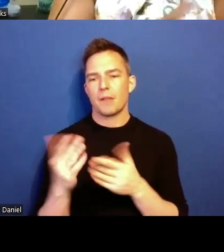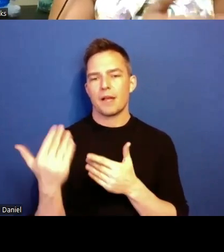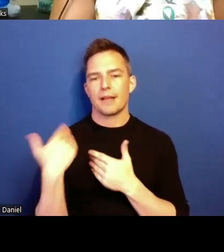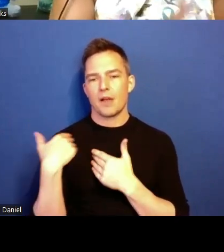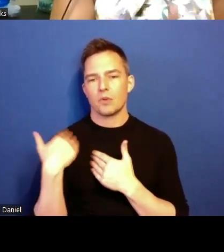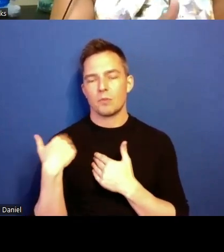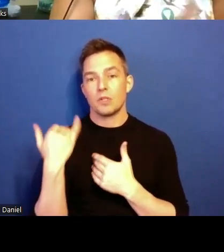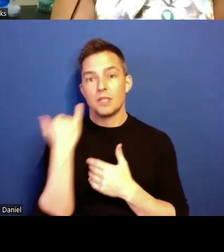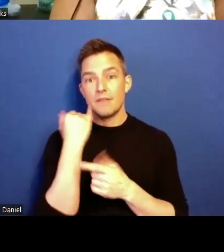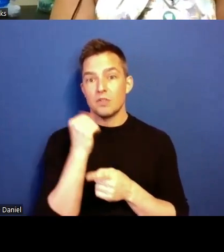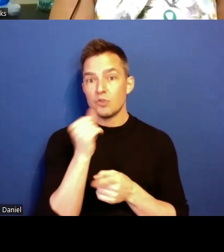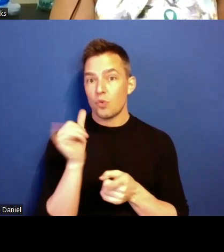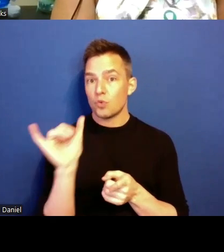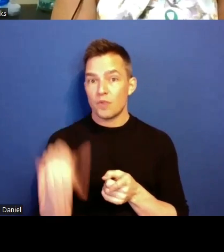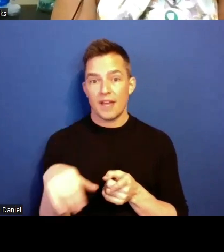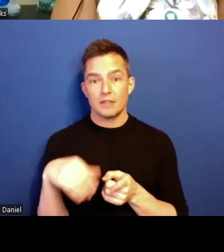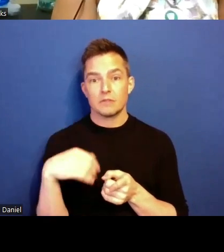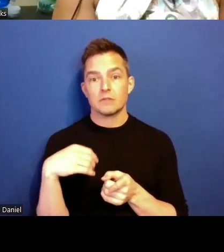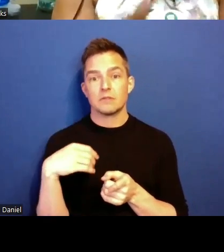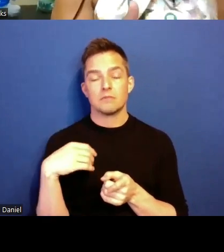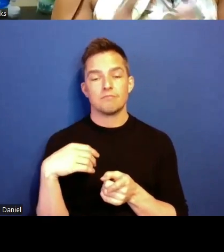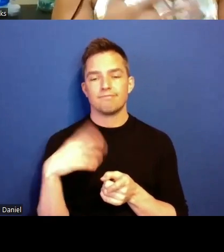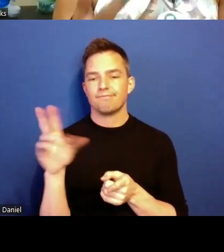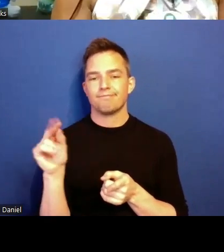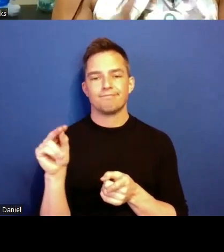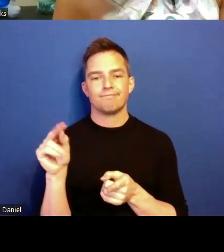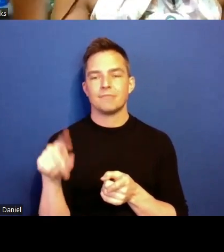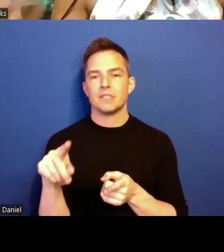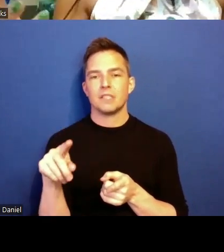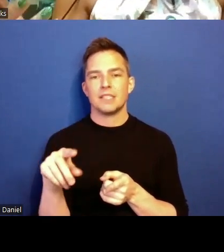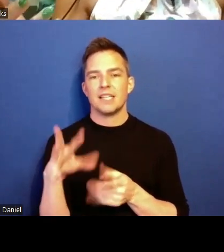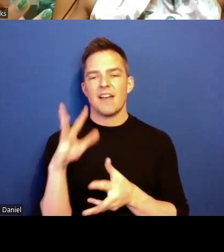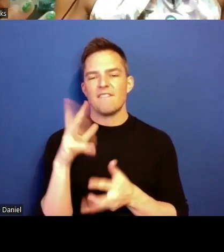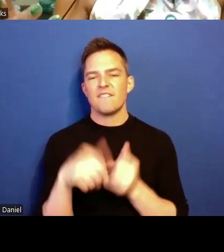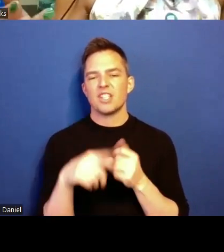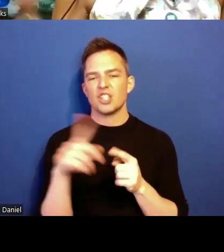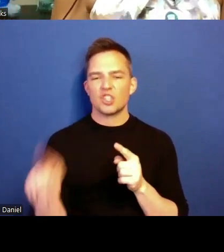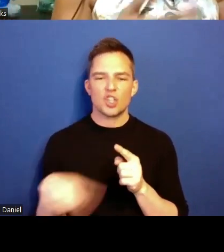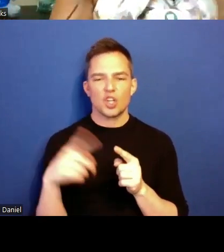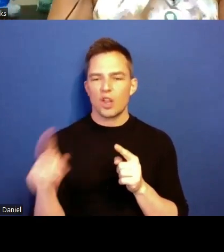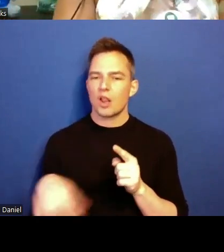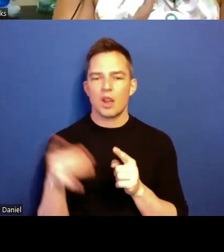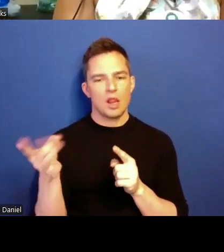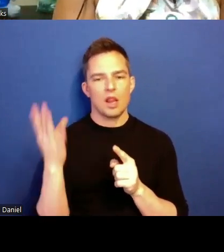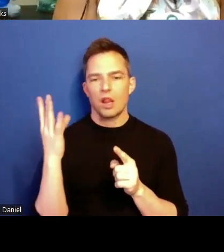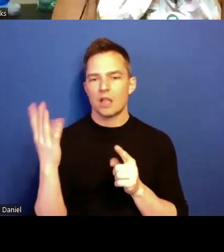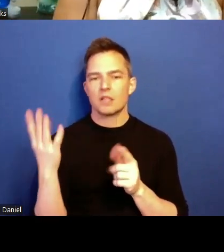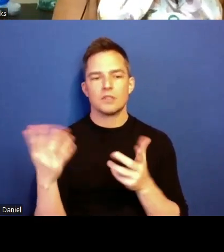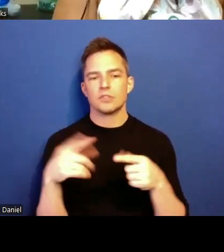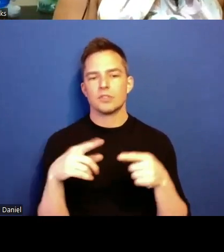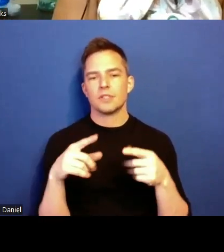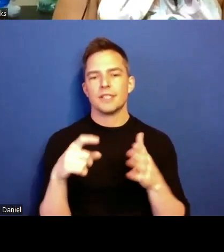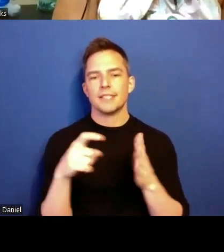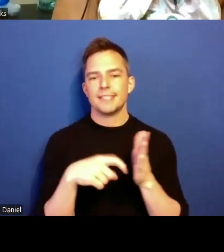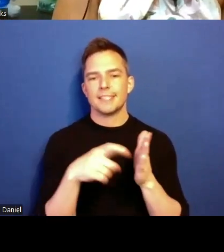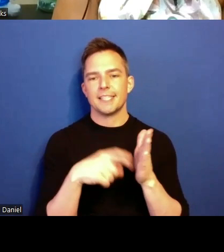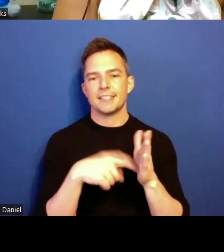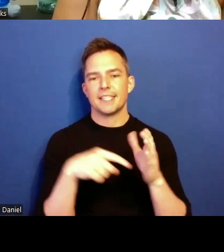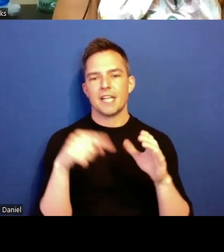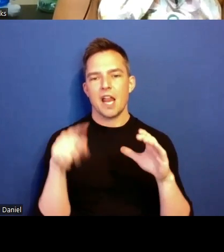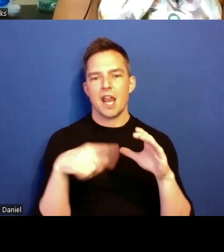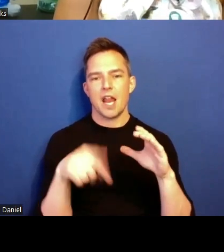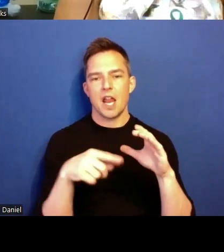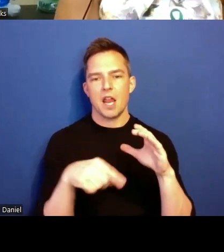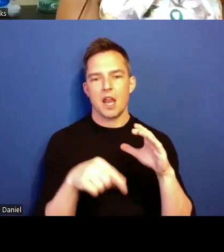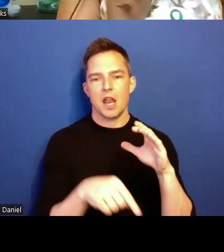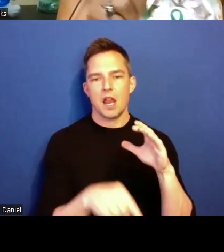Because if you don't do that, no, it's a vicious circle. You're just losing. You're just digging yourself into a deeper